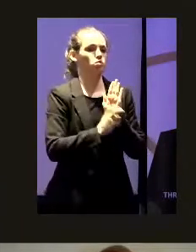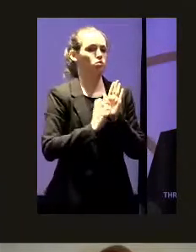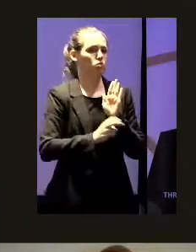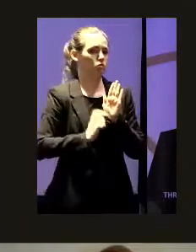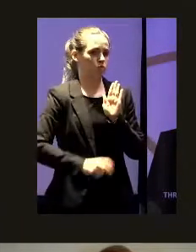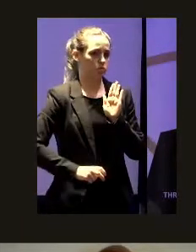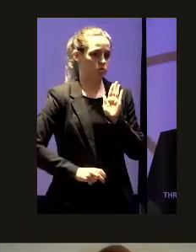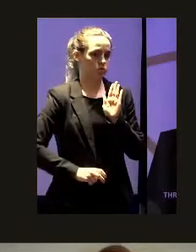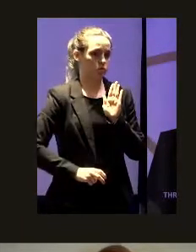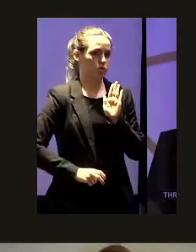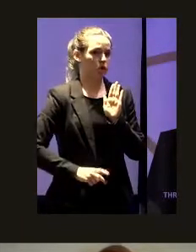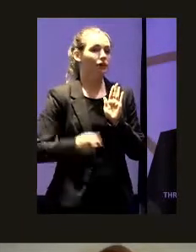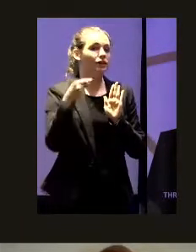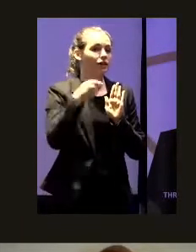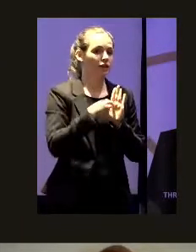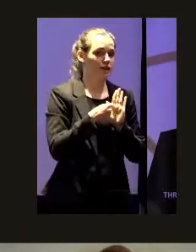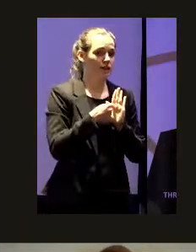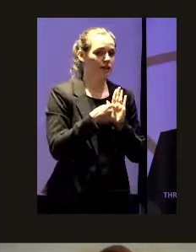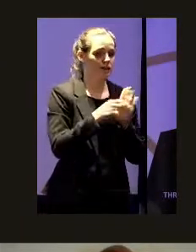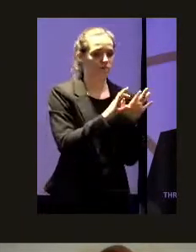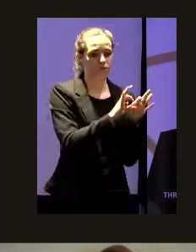be dealing with issues